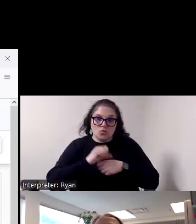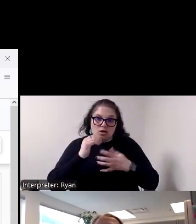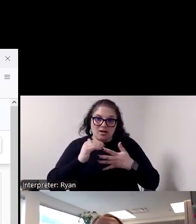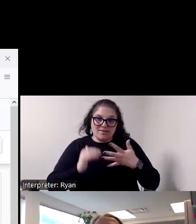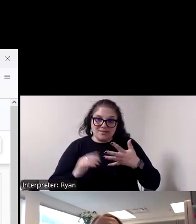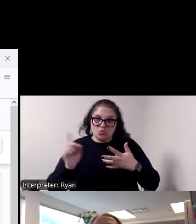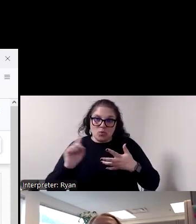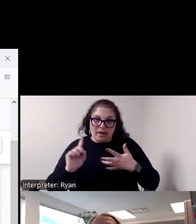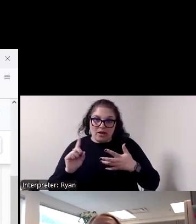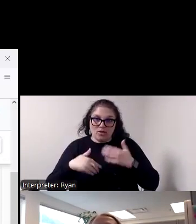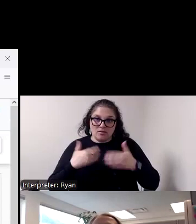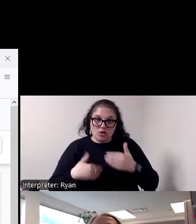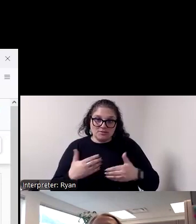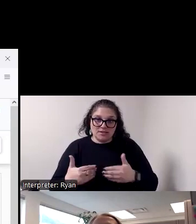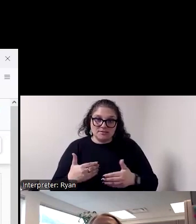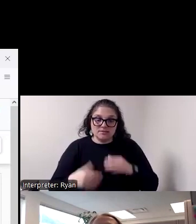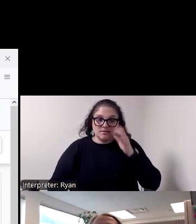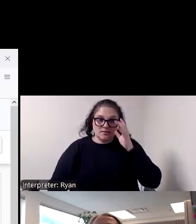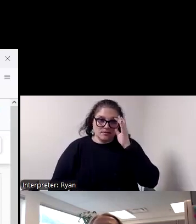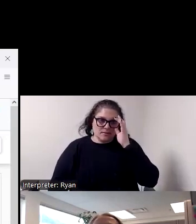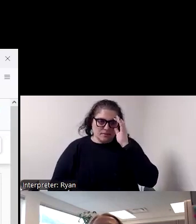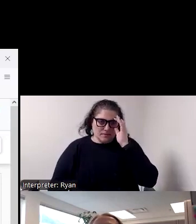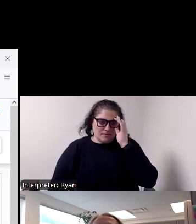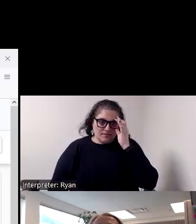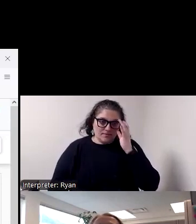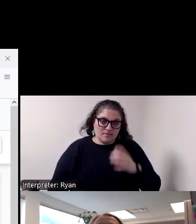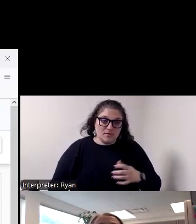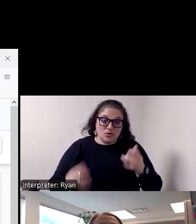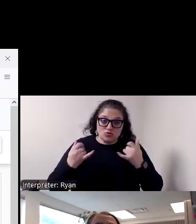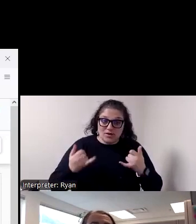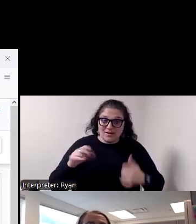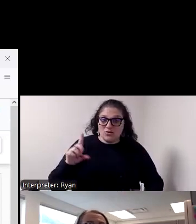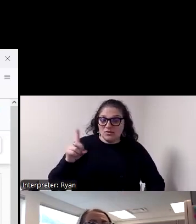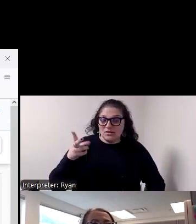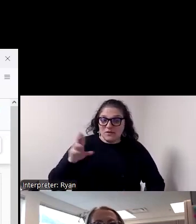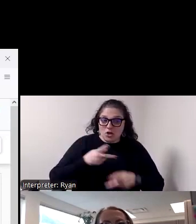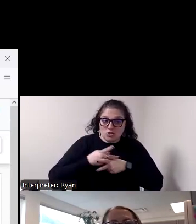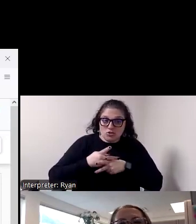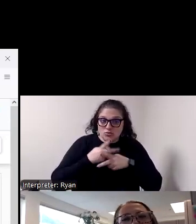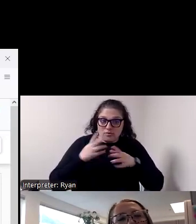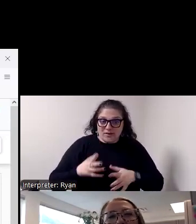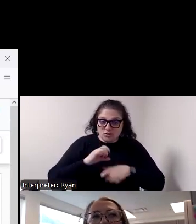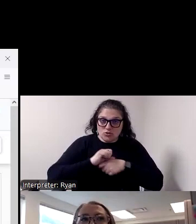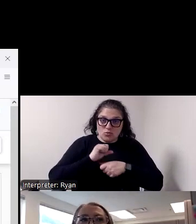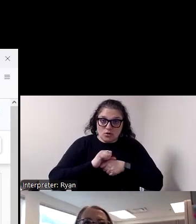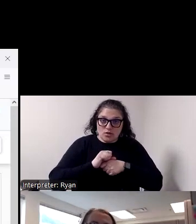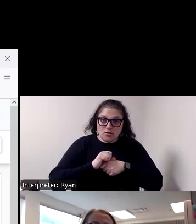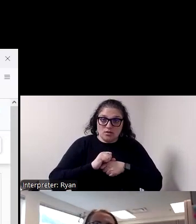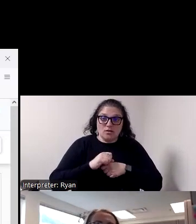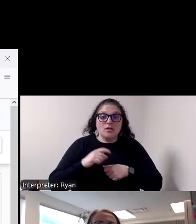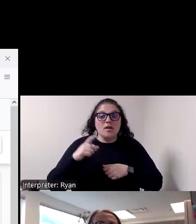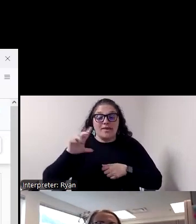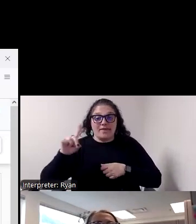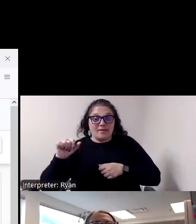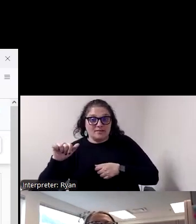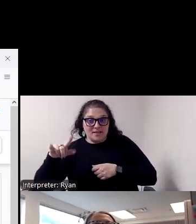right now. So right now it's in the DVR supervisor work list. So when the time comes, David is going to